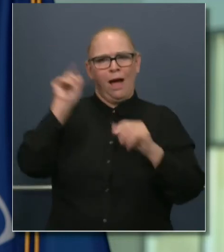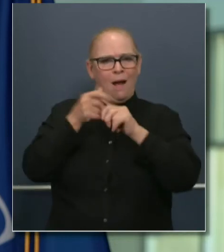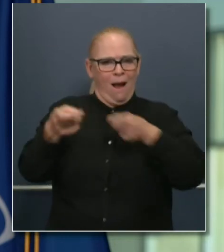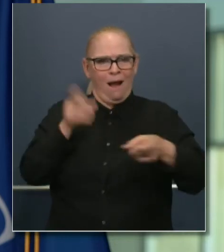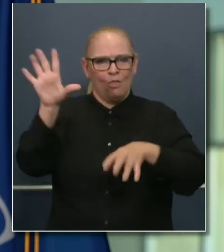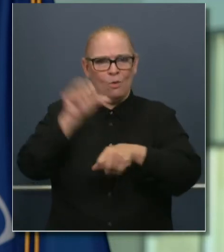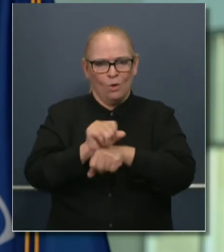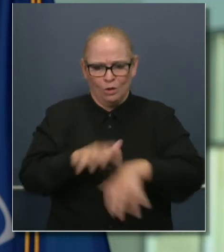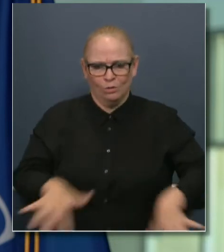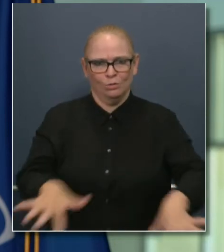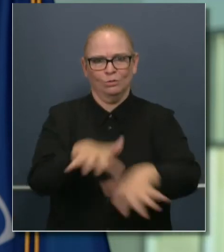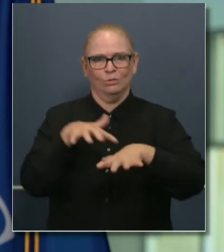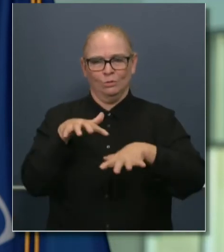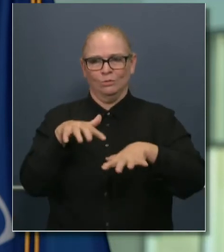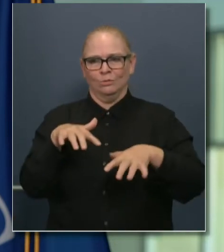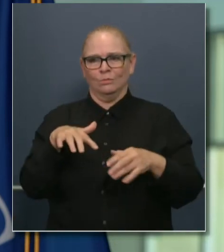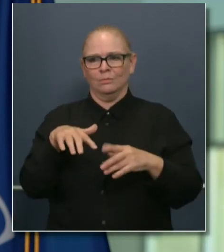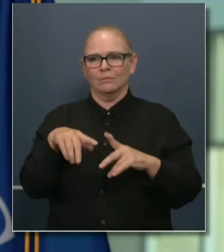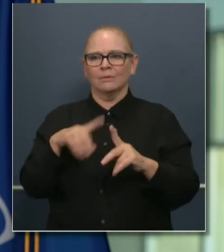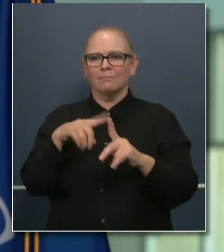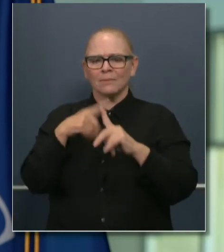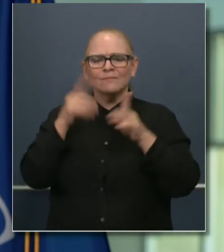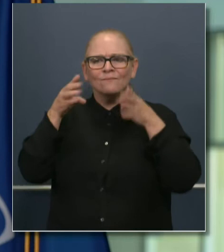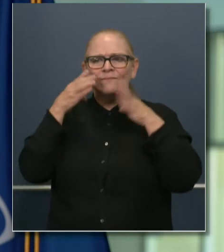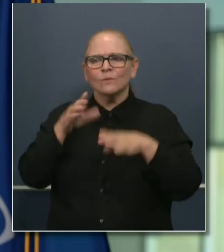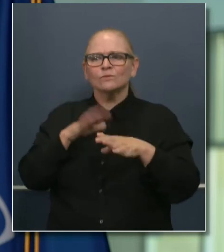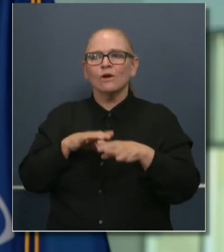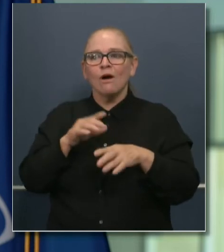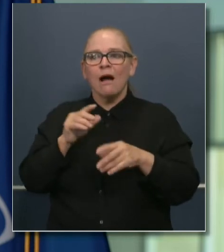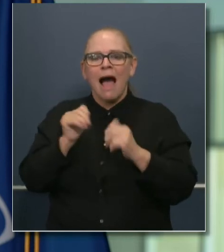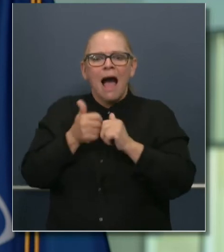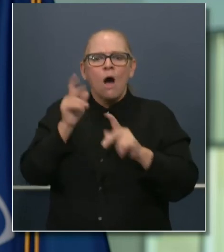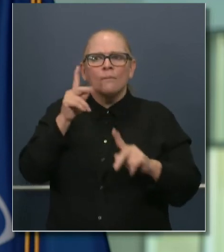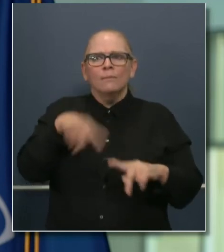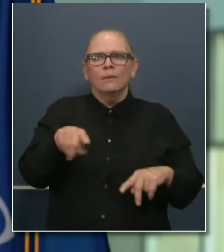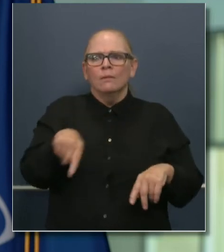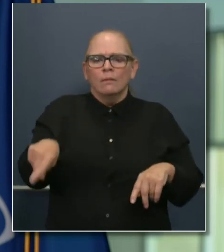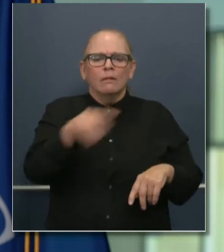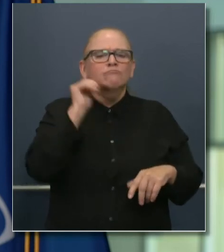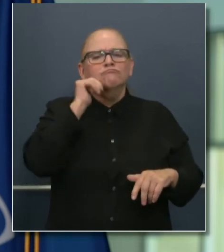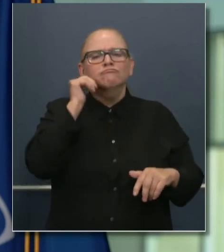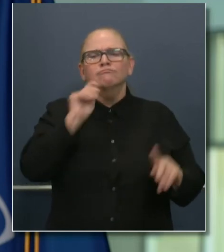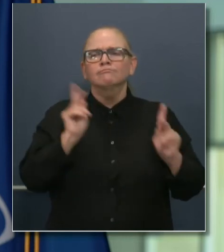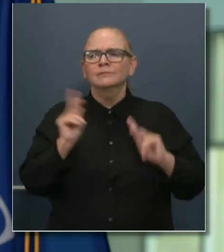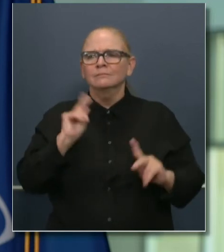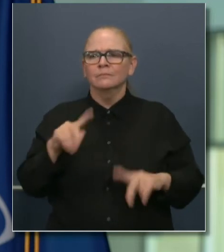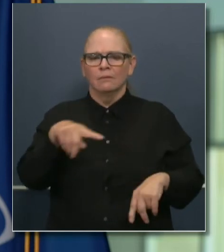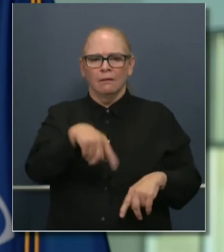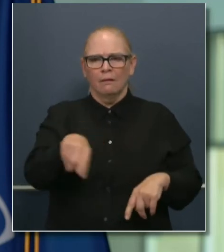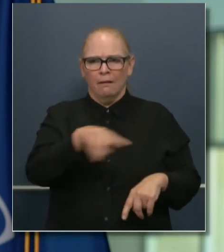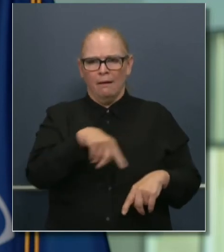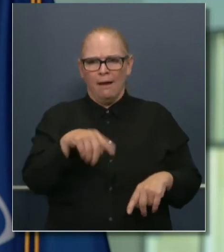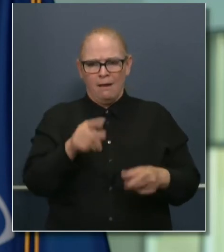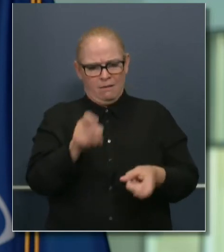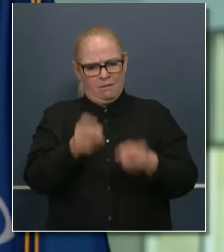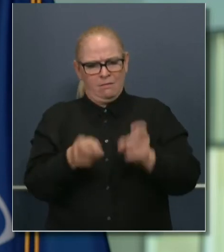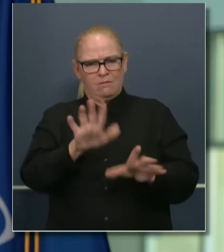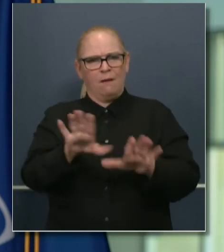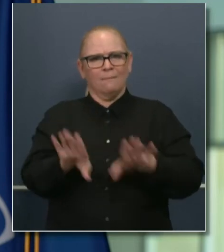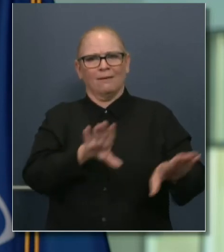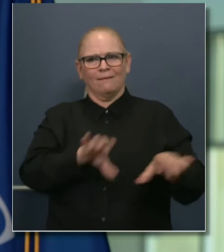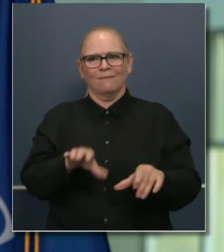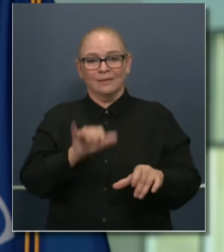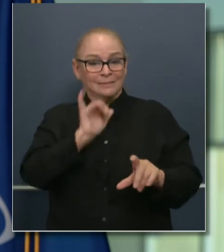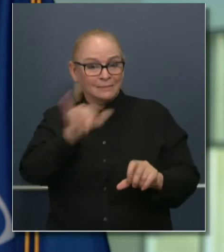be equally focused in educating the public about what these modifications were and were not. And so